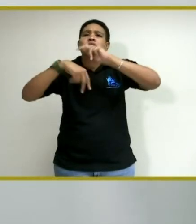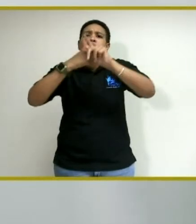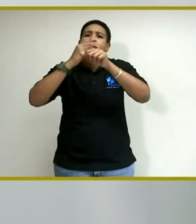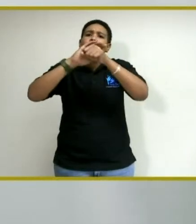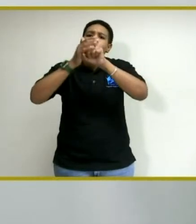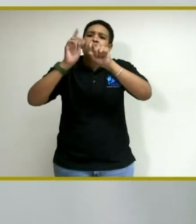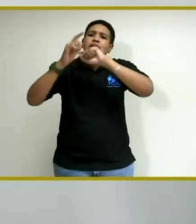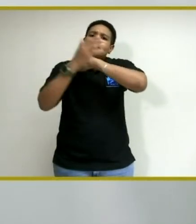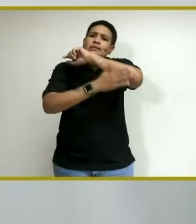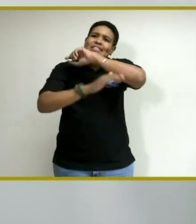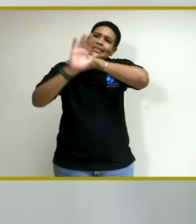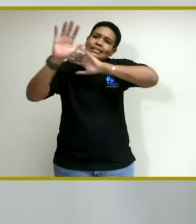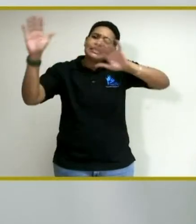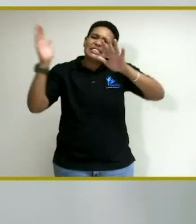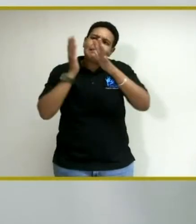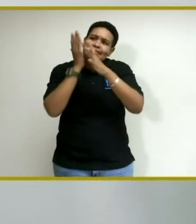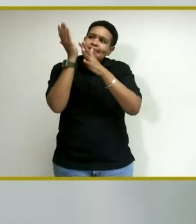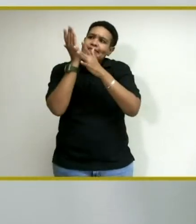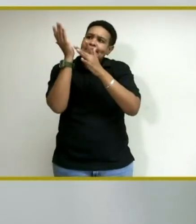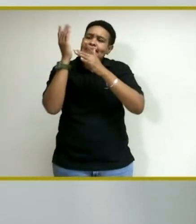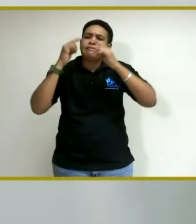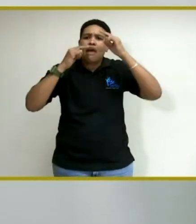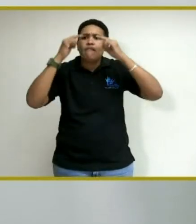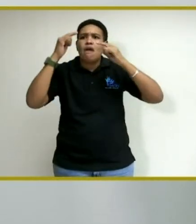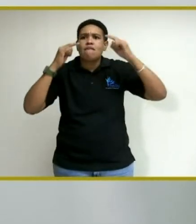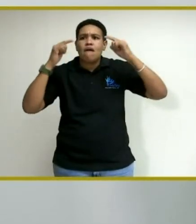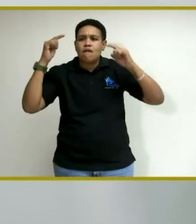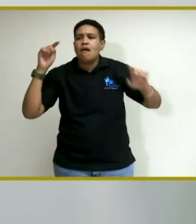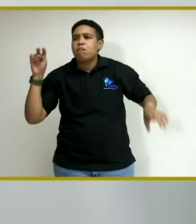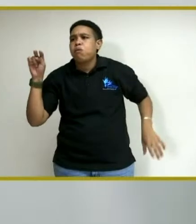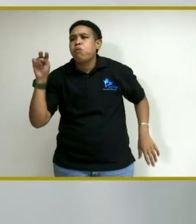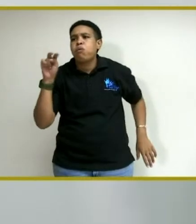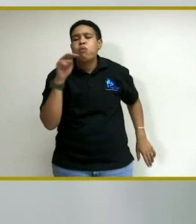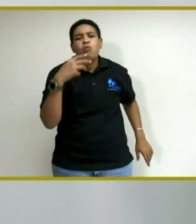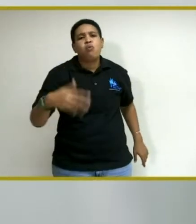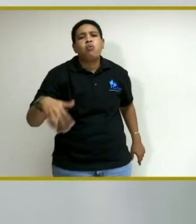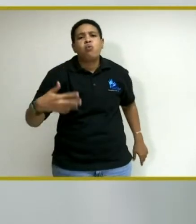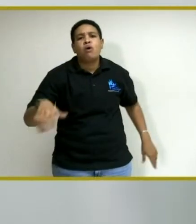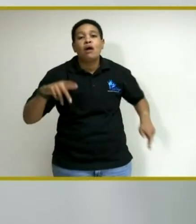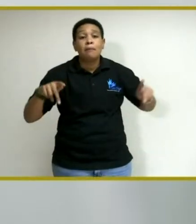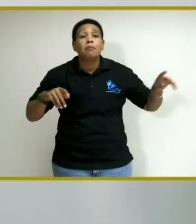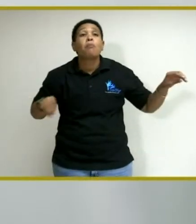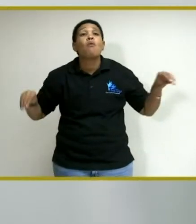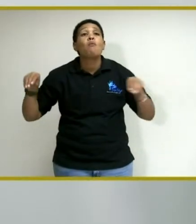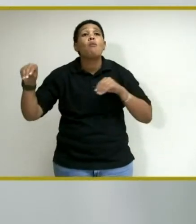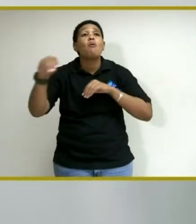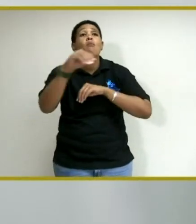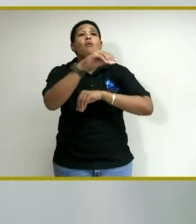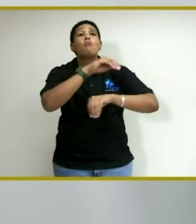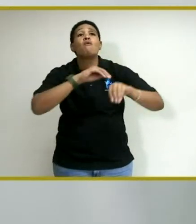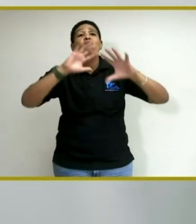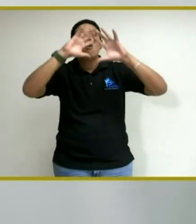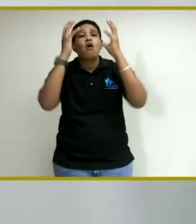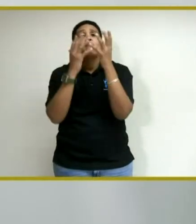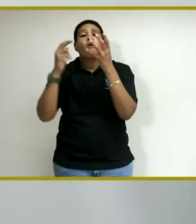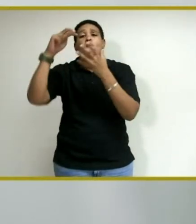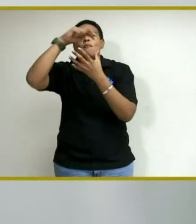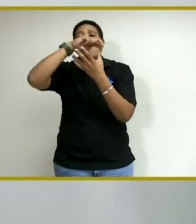exposed given the movement of people across borders. And so it's still very,